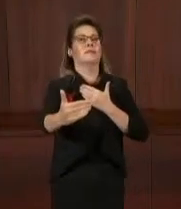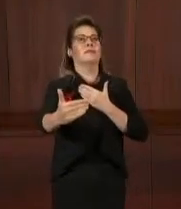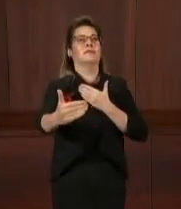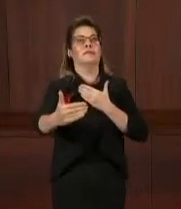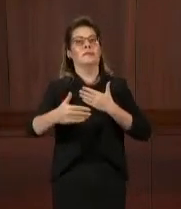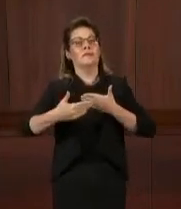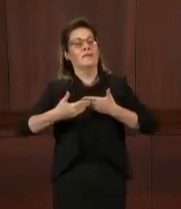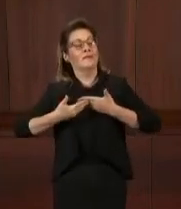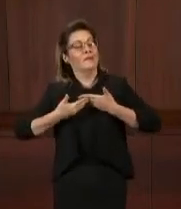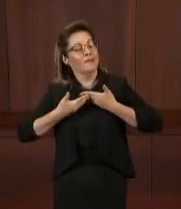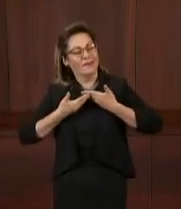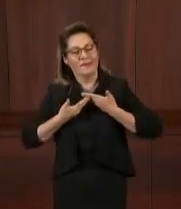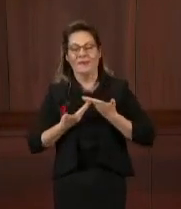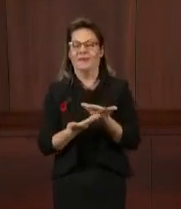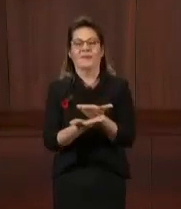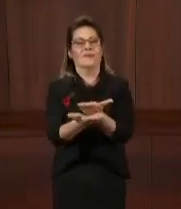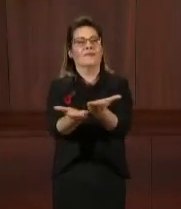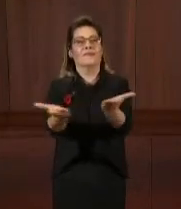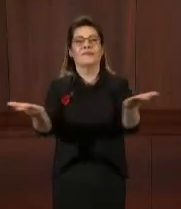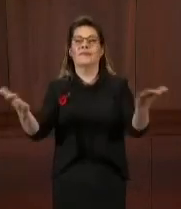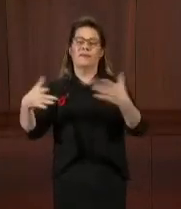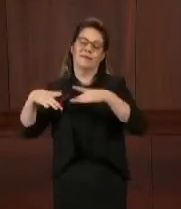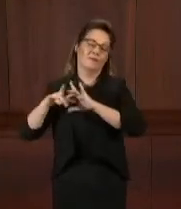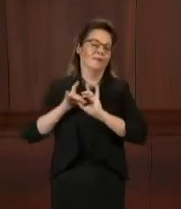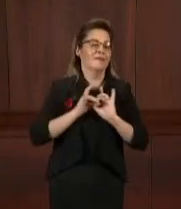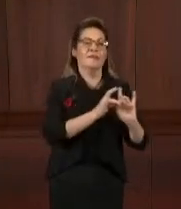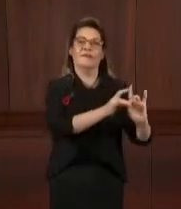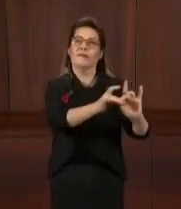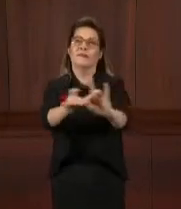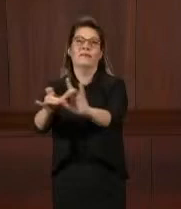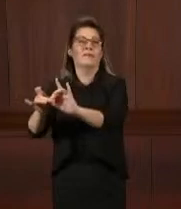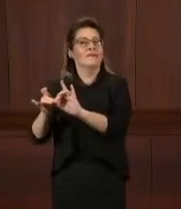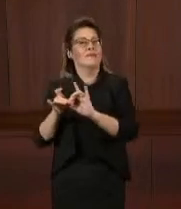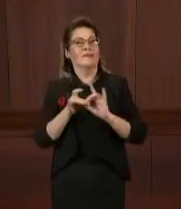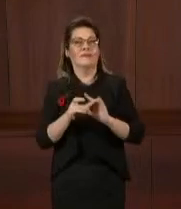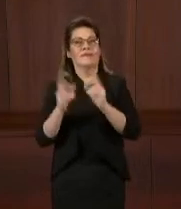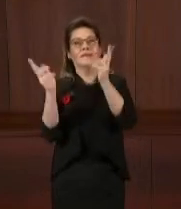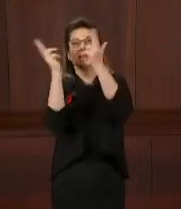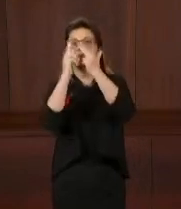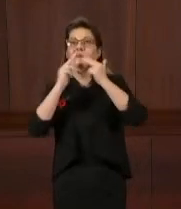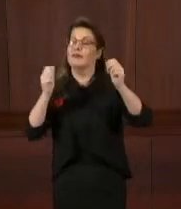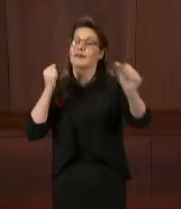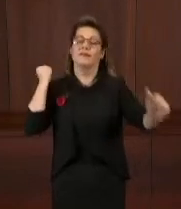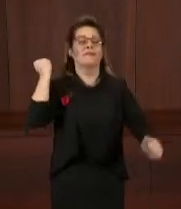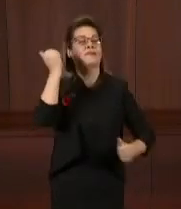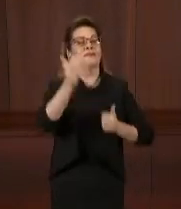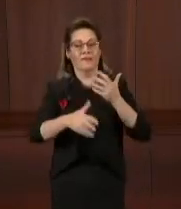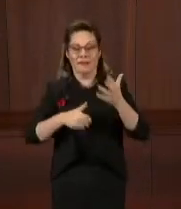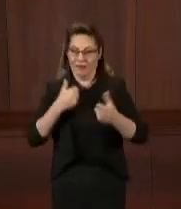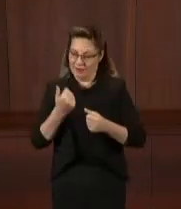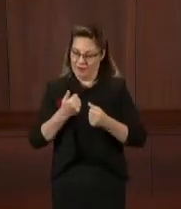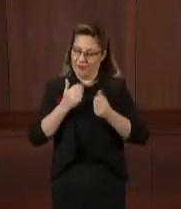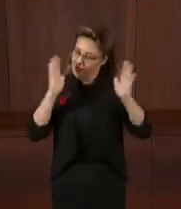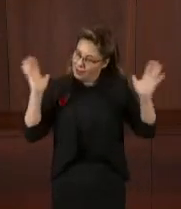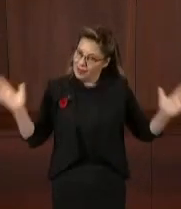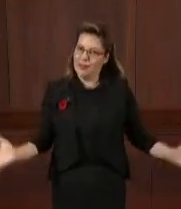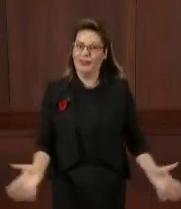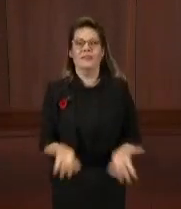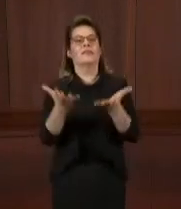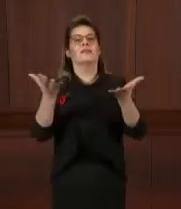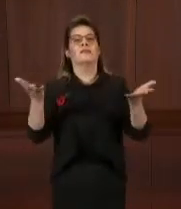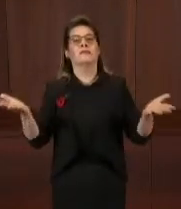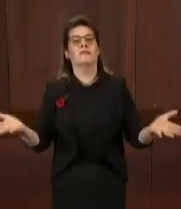Australia fair. In joyful strains, then let us sing,